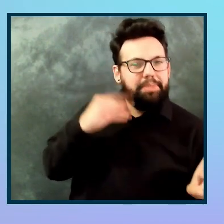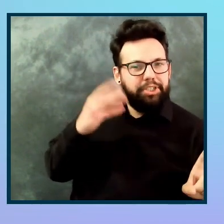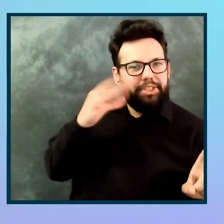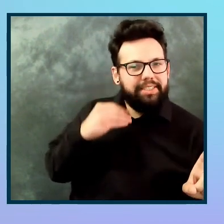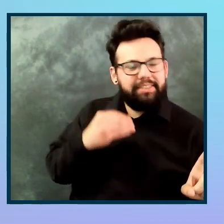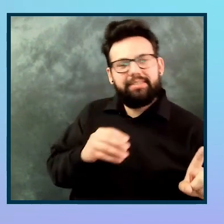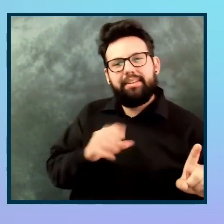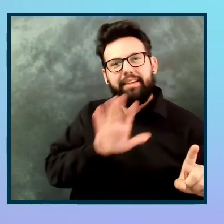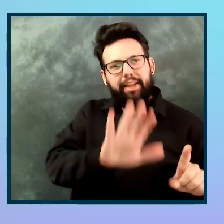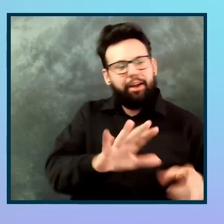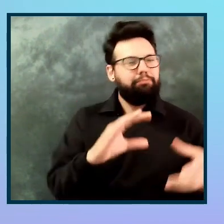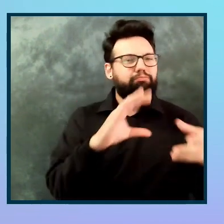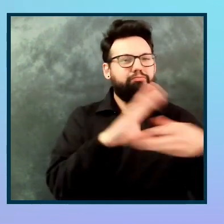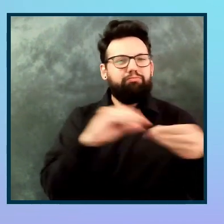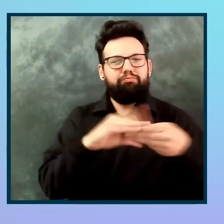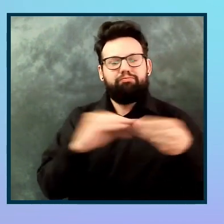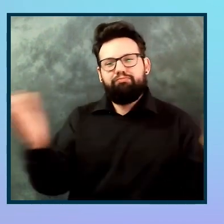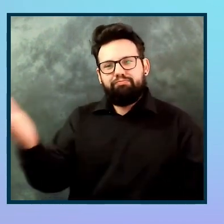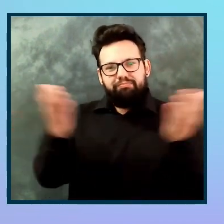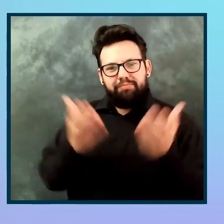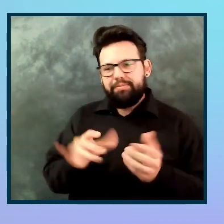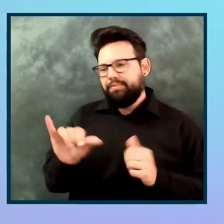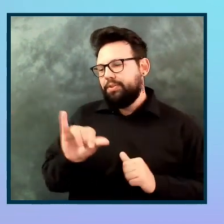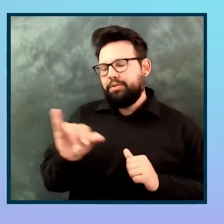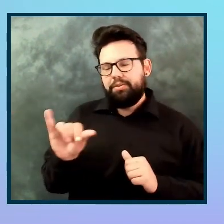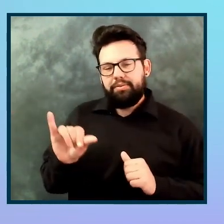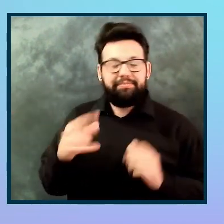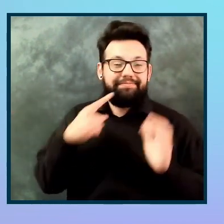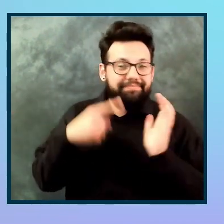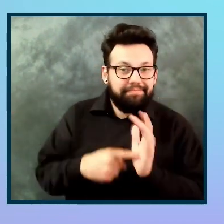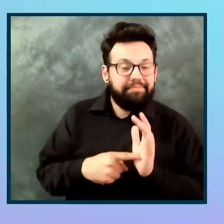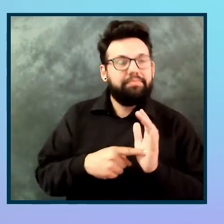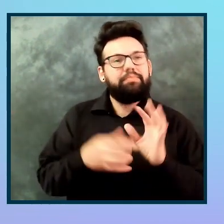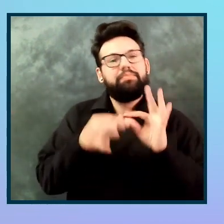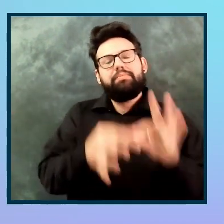We look at the equity of the experience. So